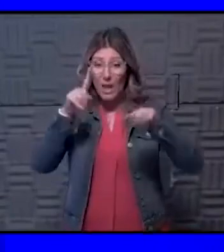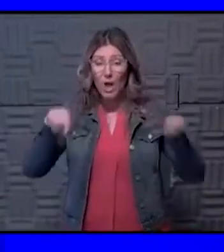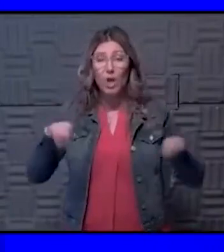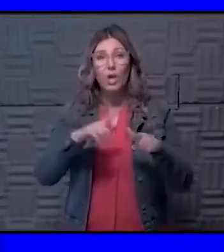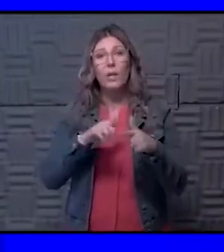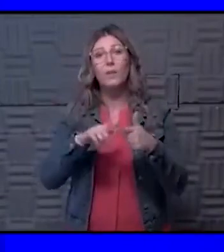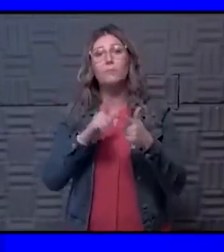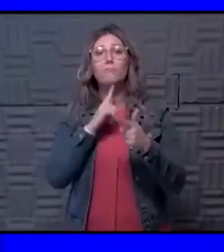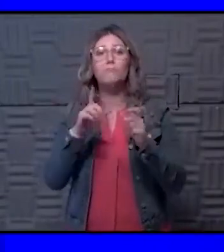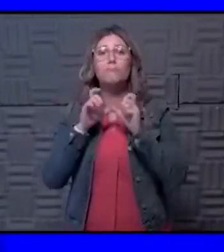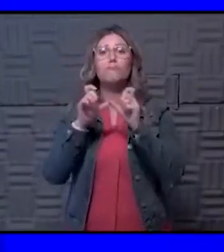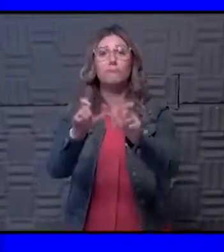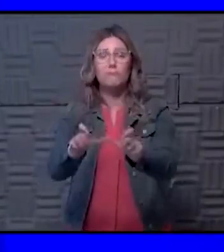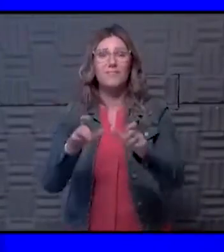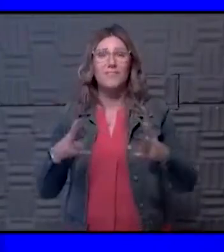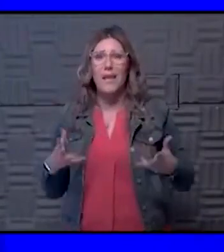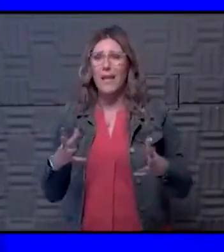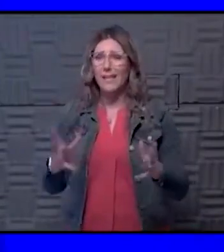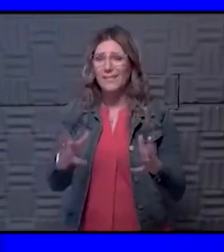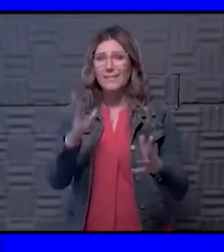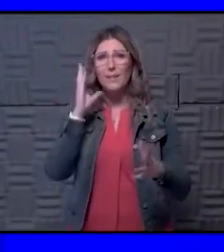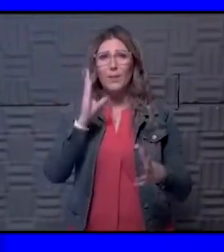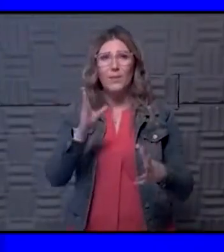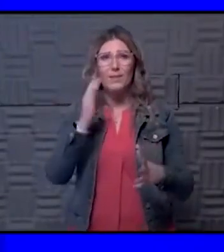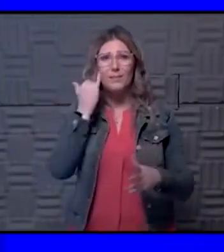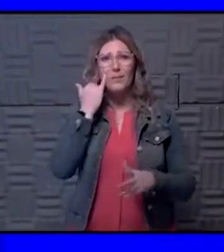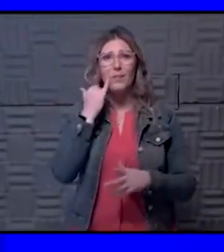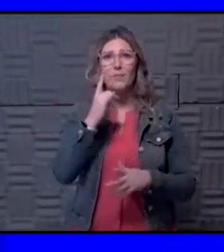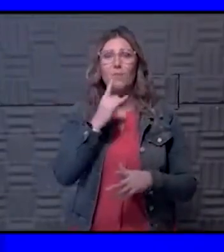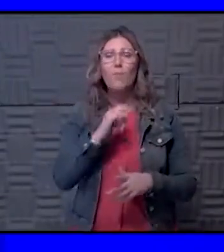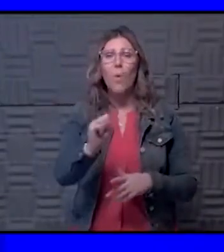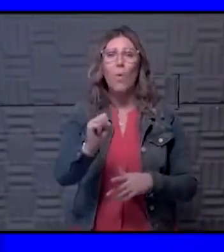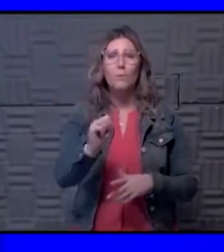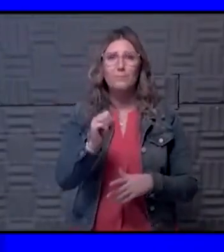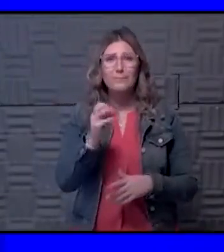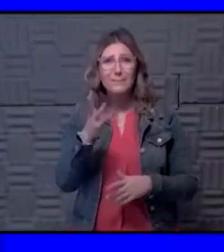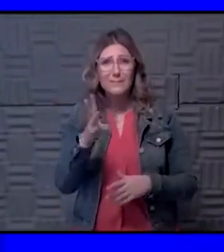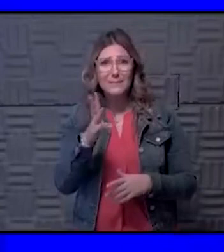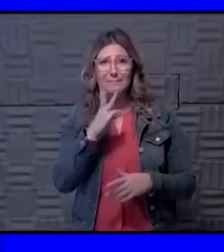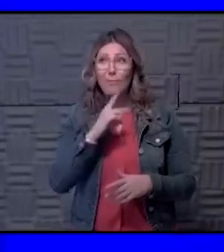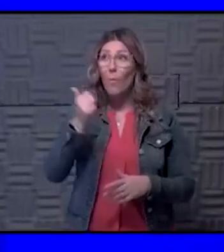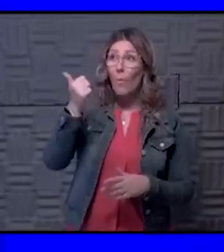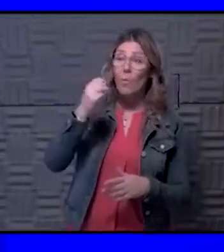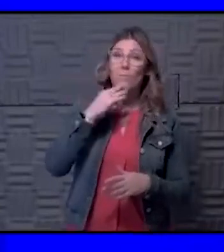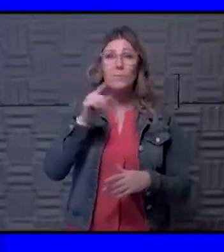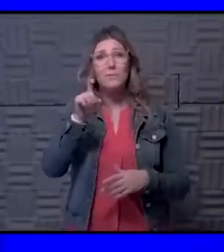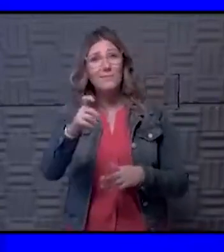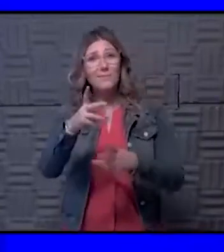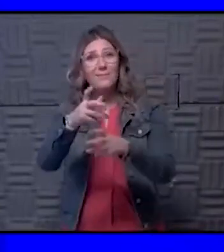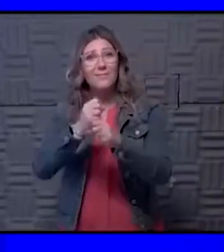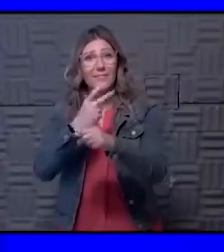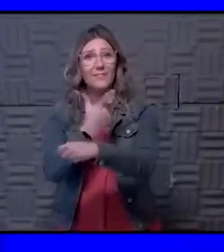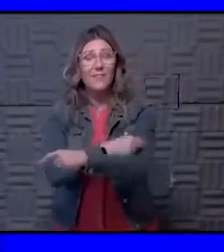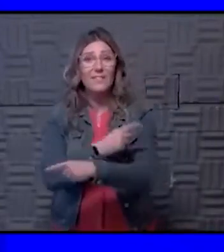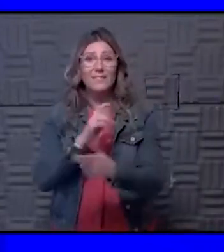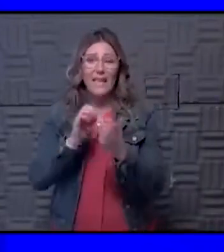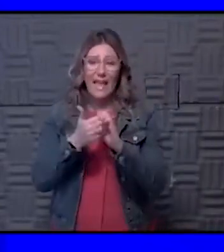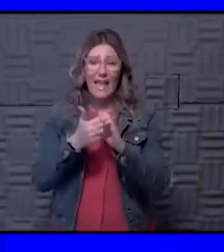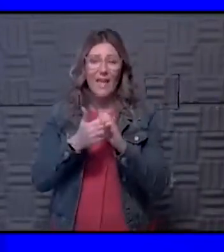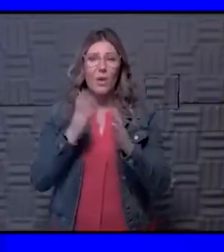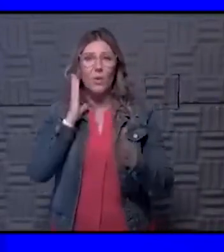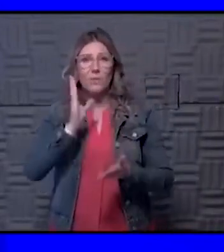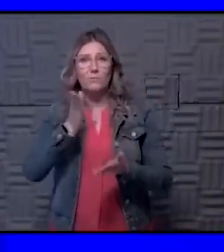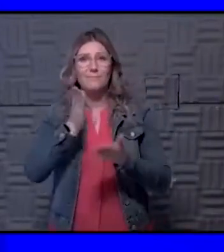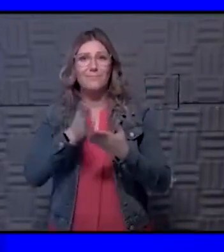vaccine hesitancy. Everybody should be out there, if you're 16 above, getting the vaccine. That is how we are going to be getting out of